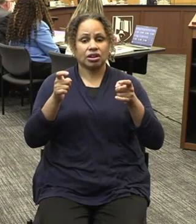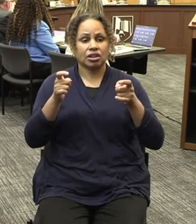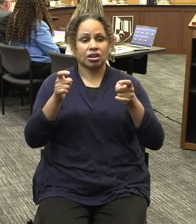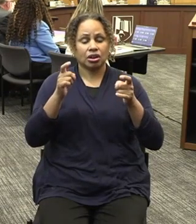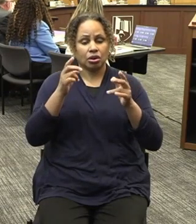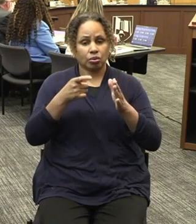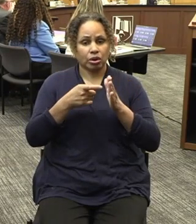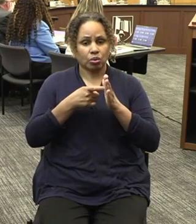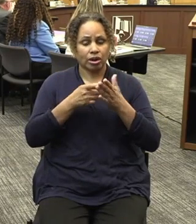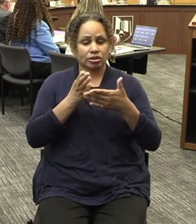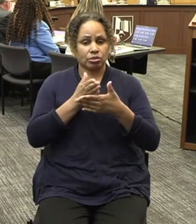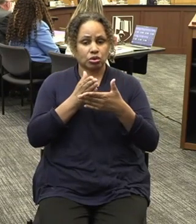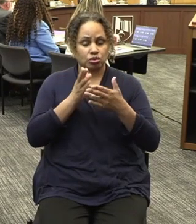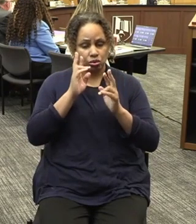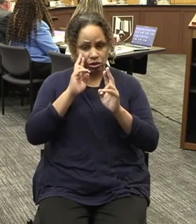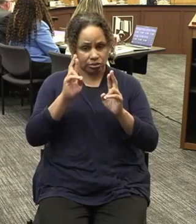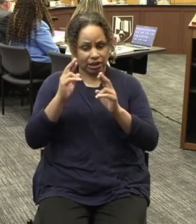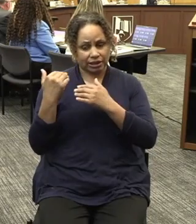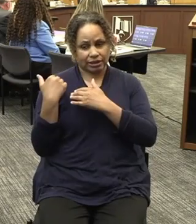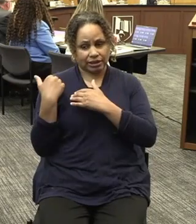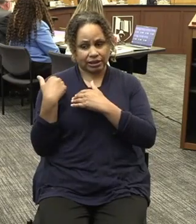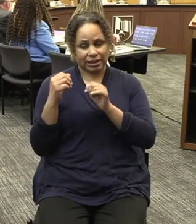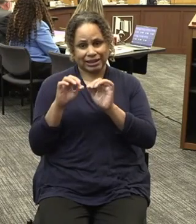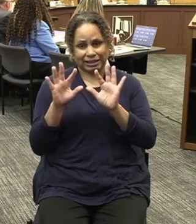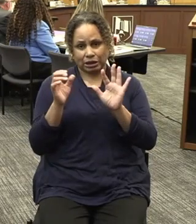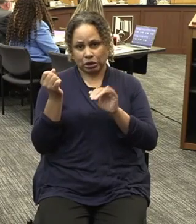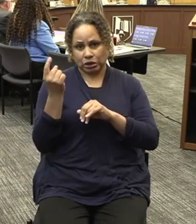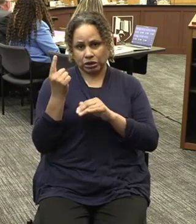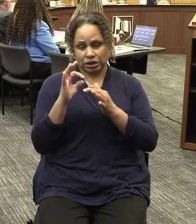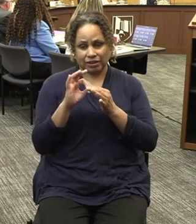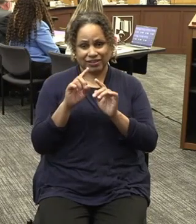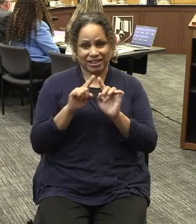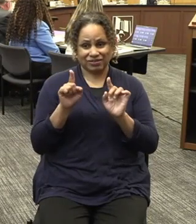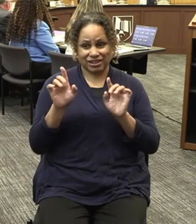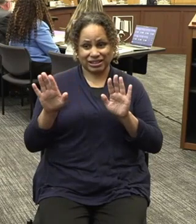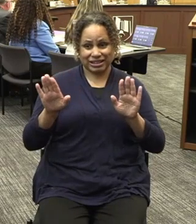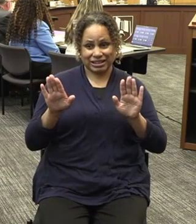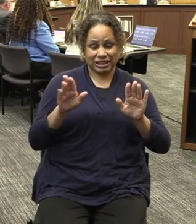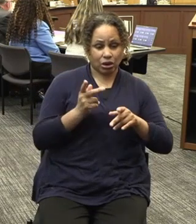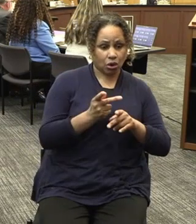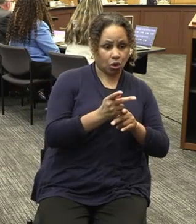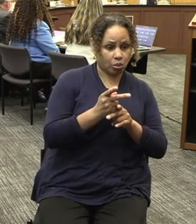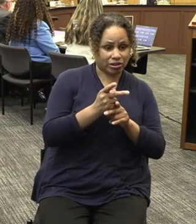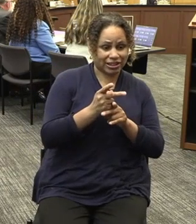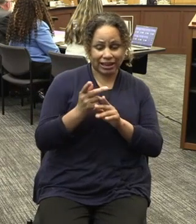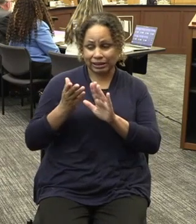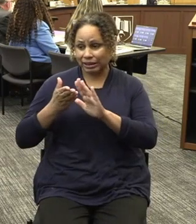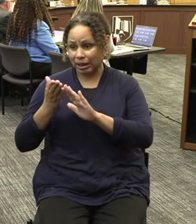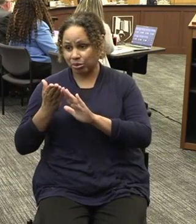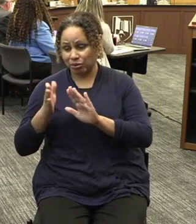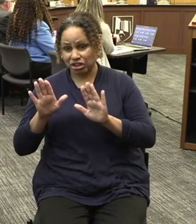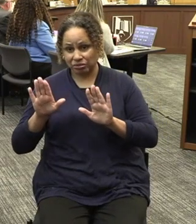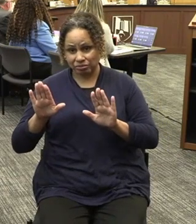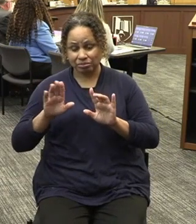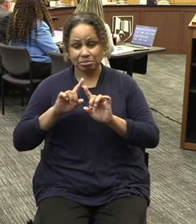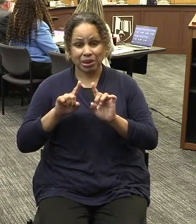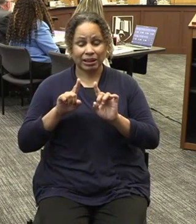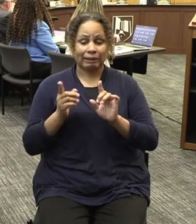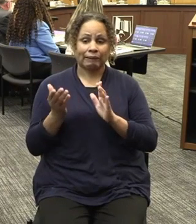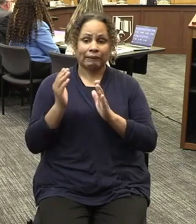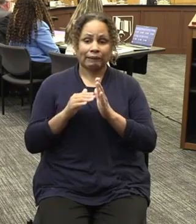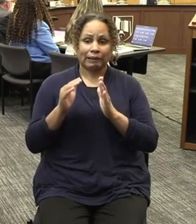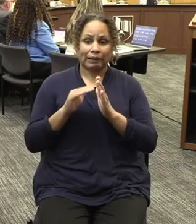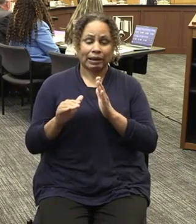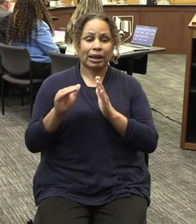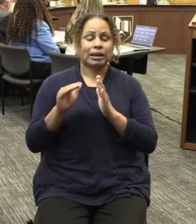respect, accountability, and a clear understanding of the distinction between oversight and operations. Unfortunately, repeated efforts by